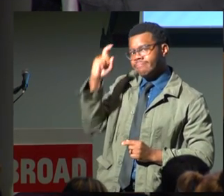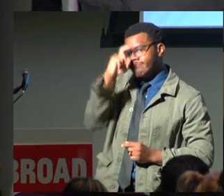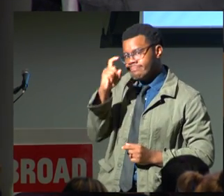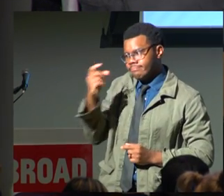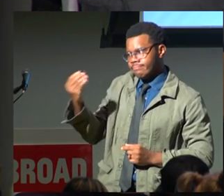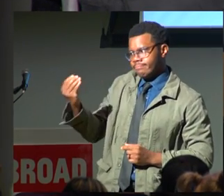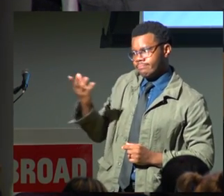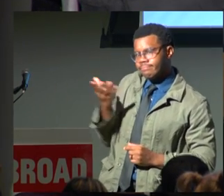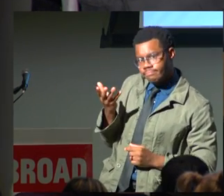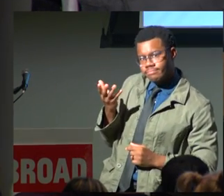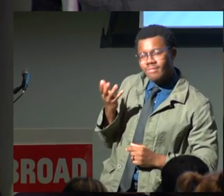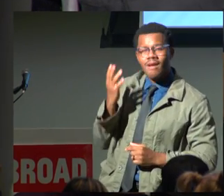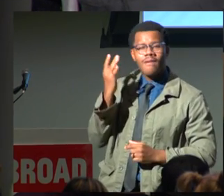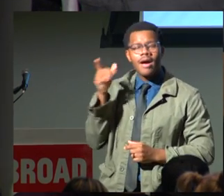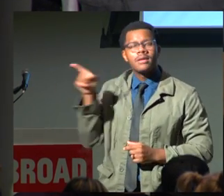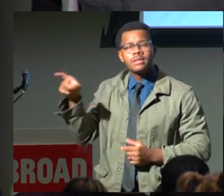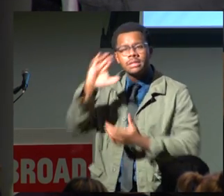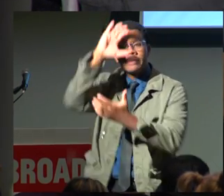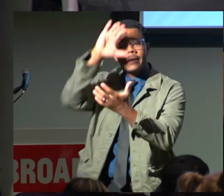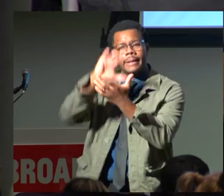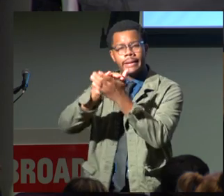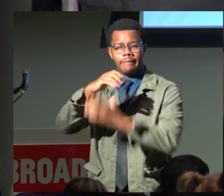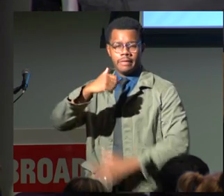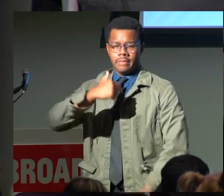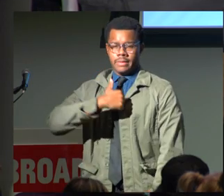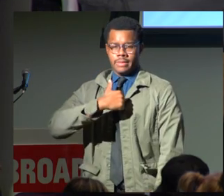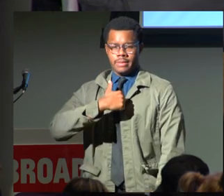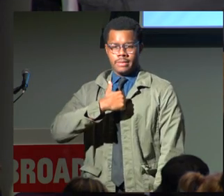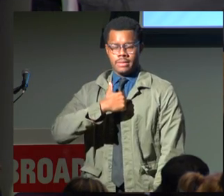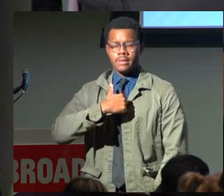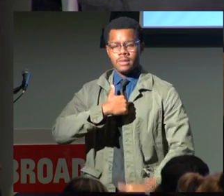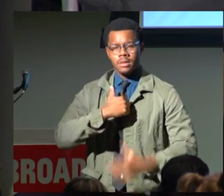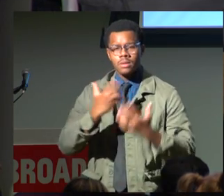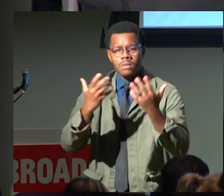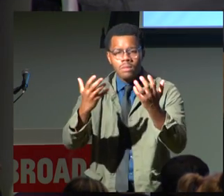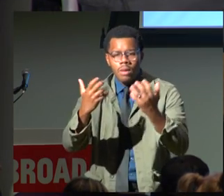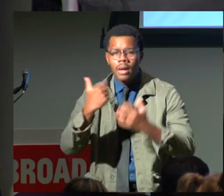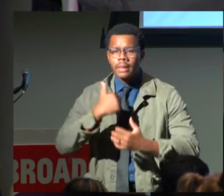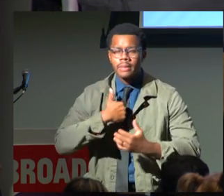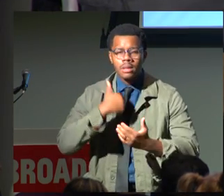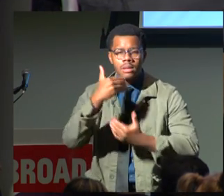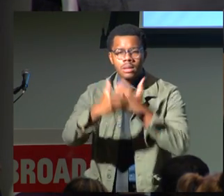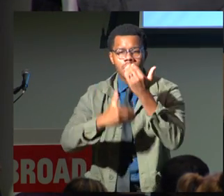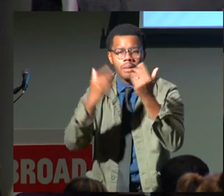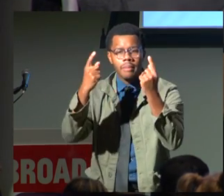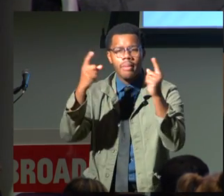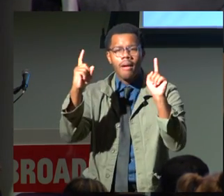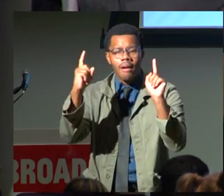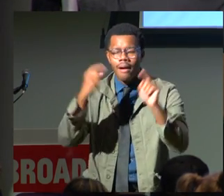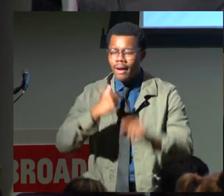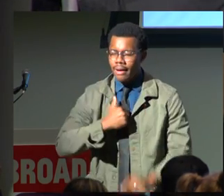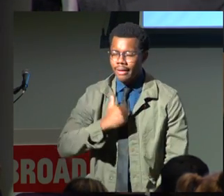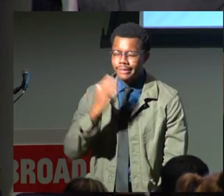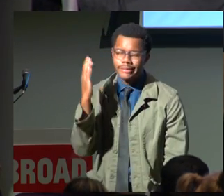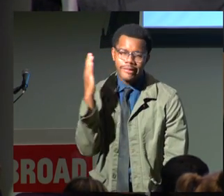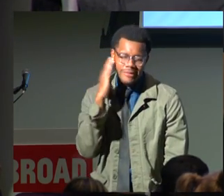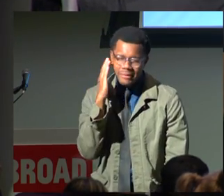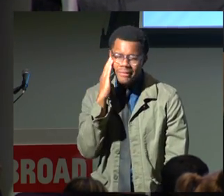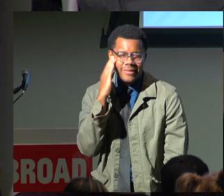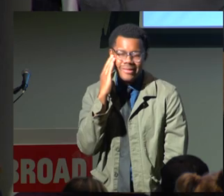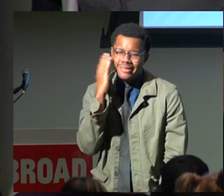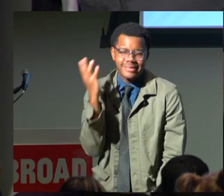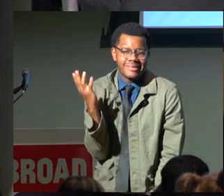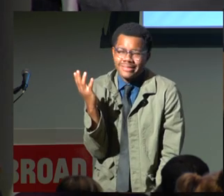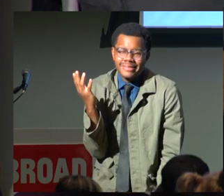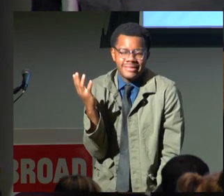me at the best interest of her heart. She wants me to succeed. I know this, and